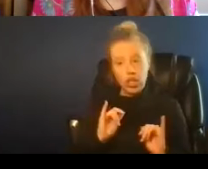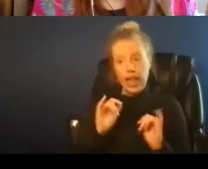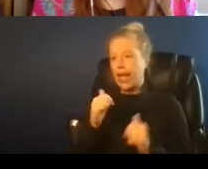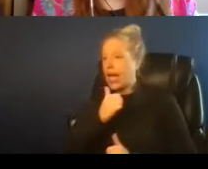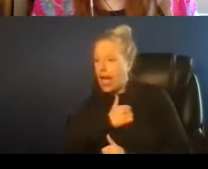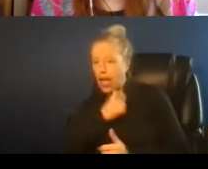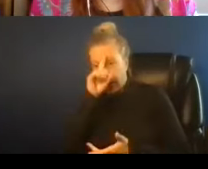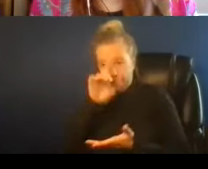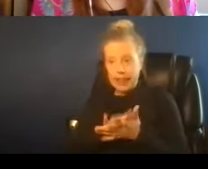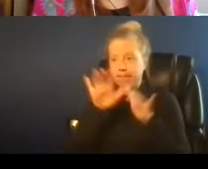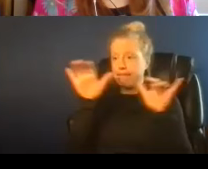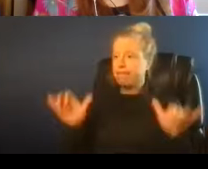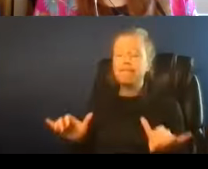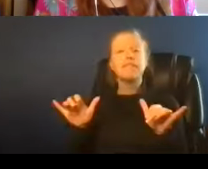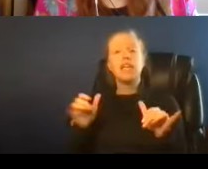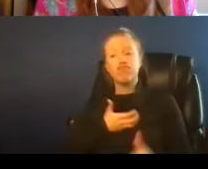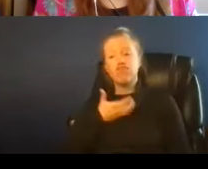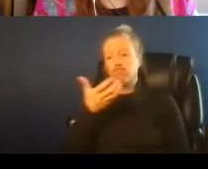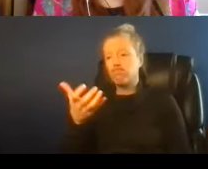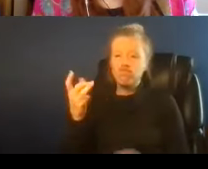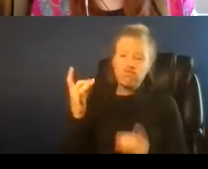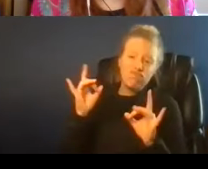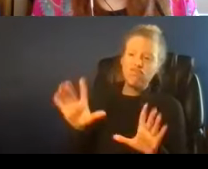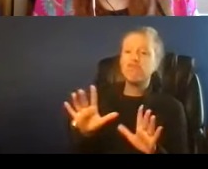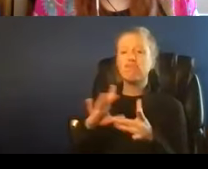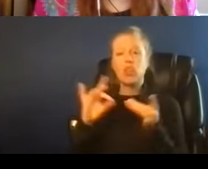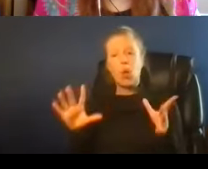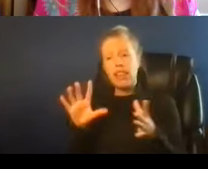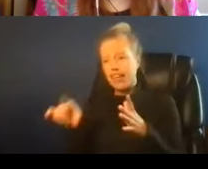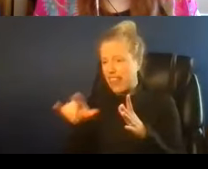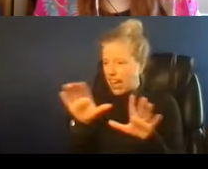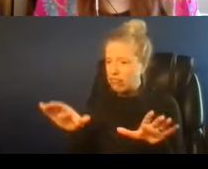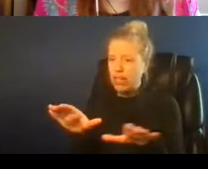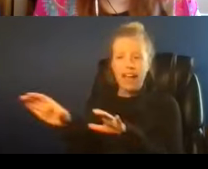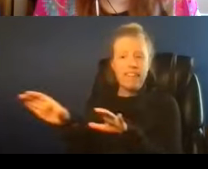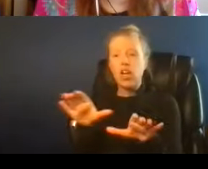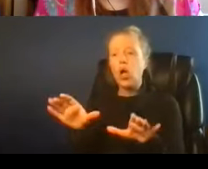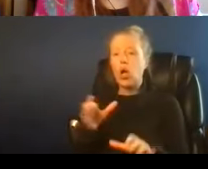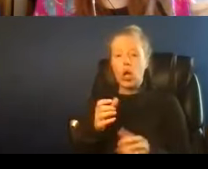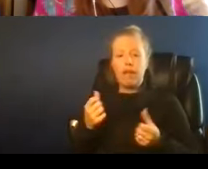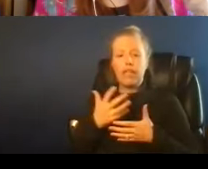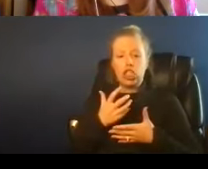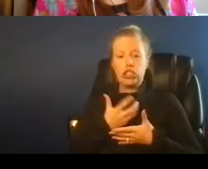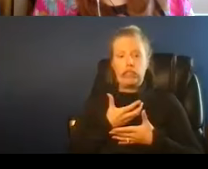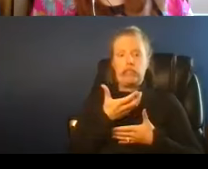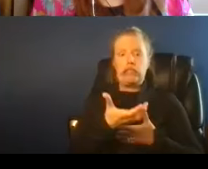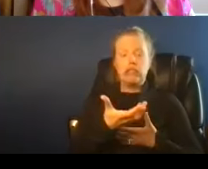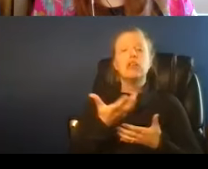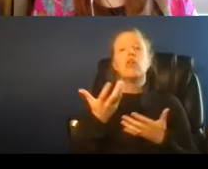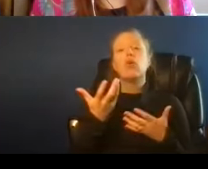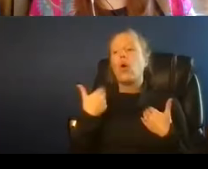freedom to share dissatisfaction about a loved one's actions, or share your personal insecurities and fears, or have